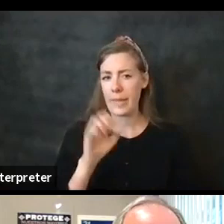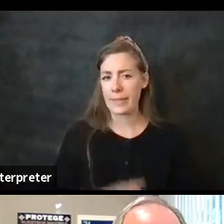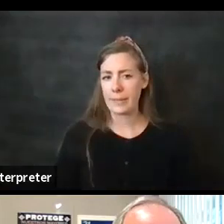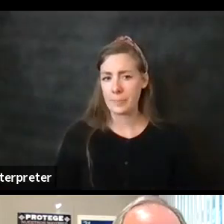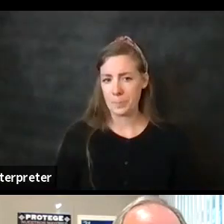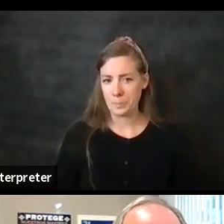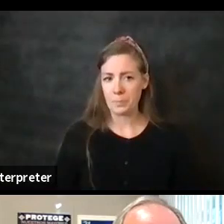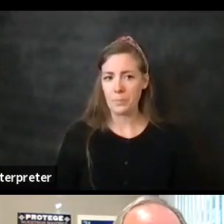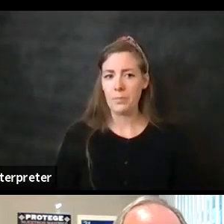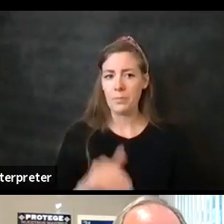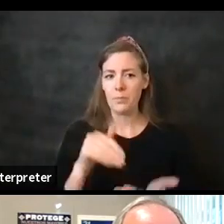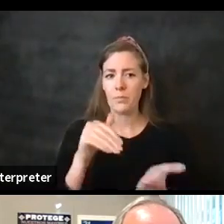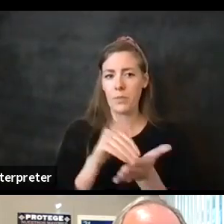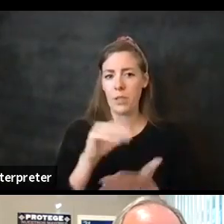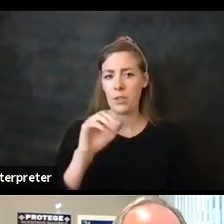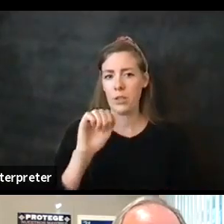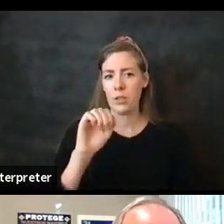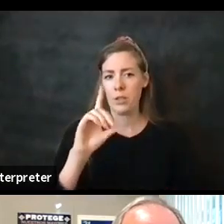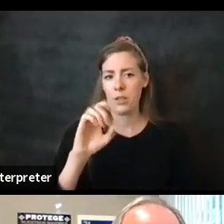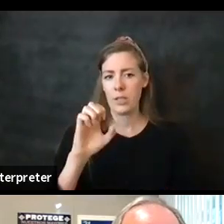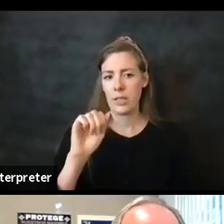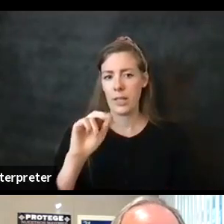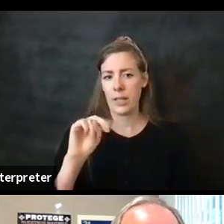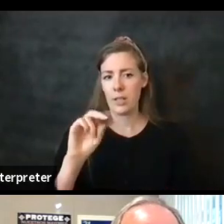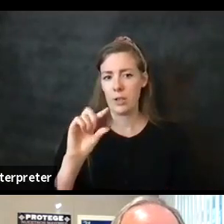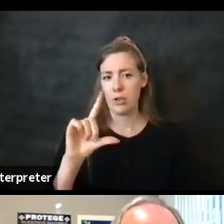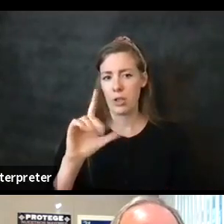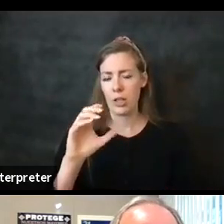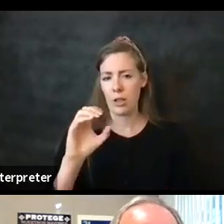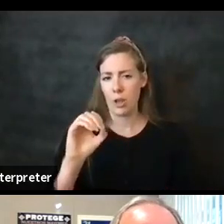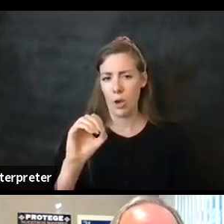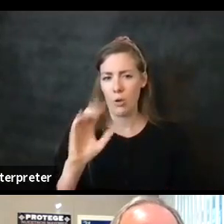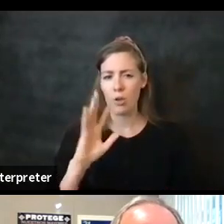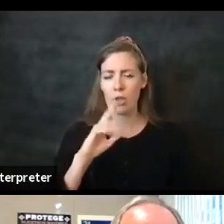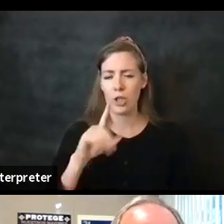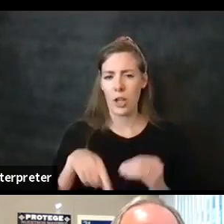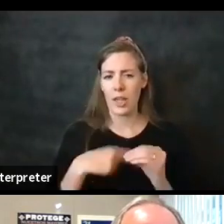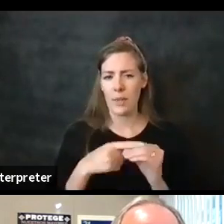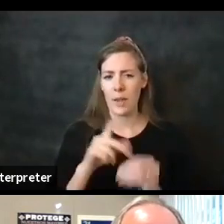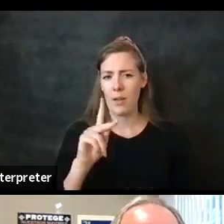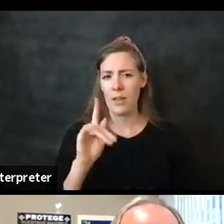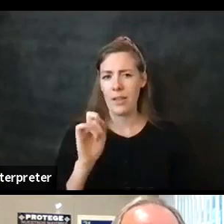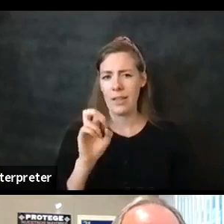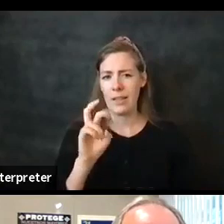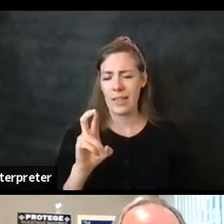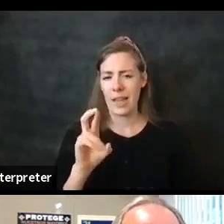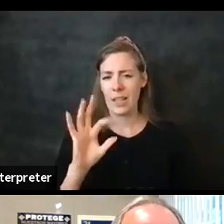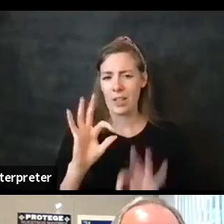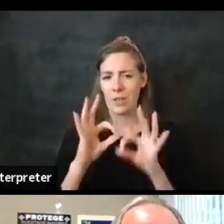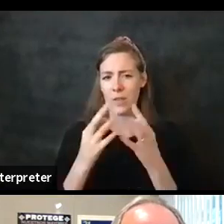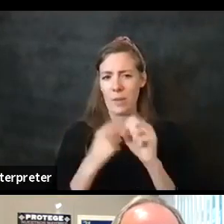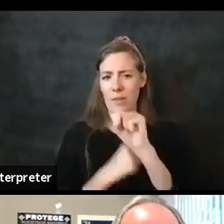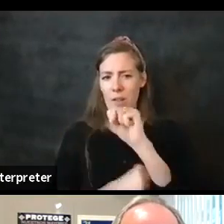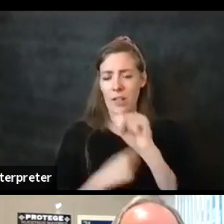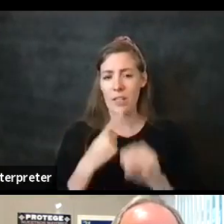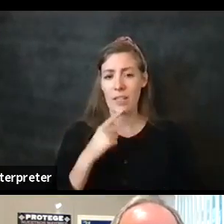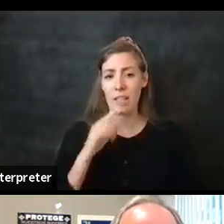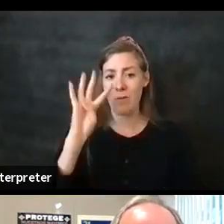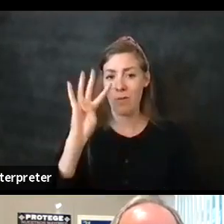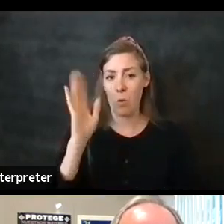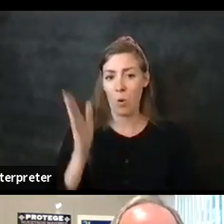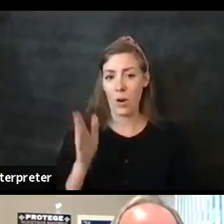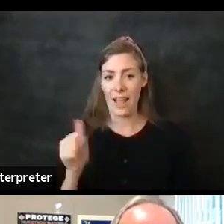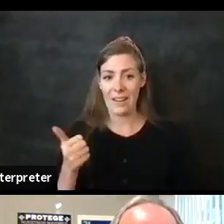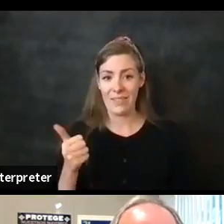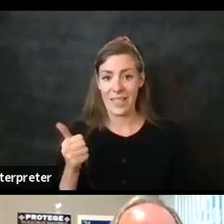Mr. D'Angelo, who cited this Kaiser Family Foundation study that found that 4 in 10 parents say they want to take a wait